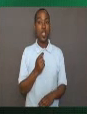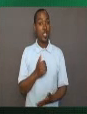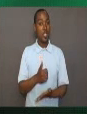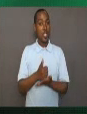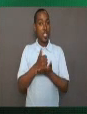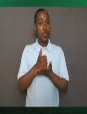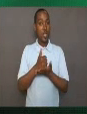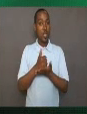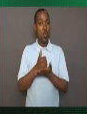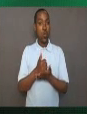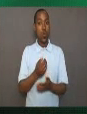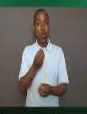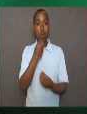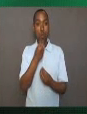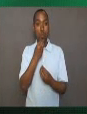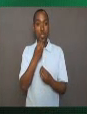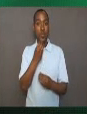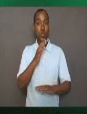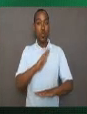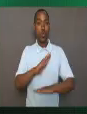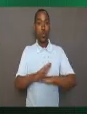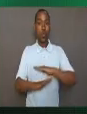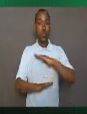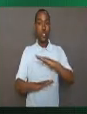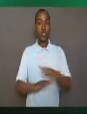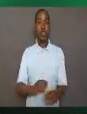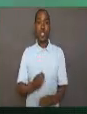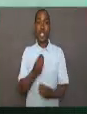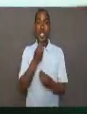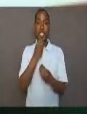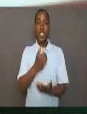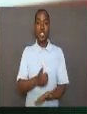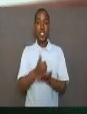mouth prepare for the process of ingestion.